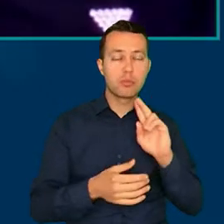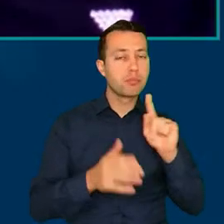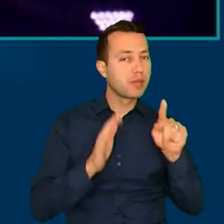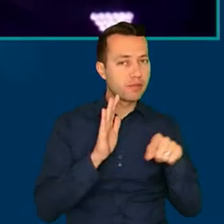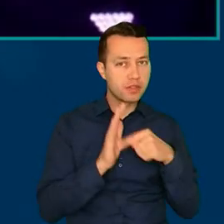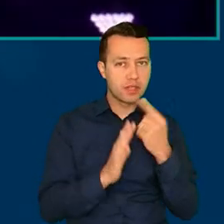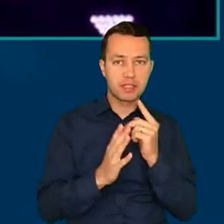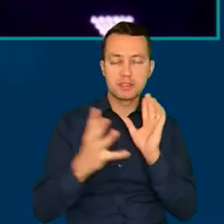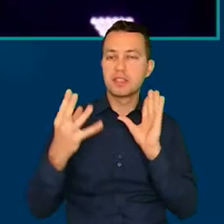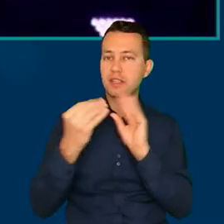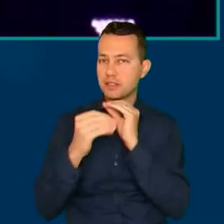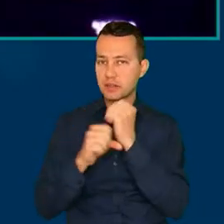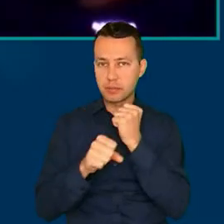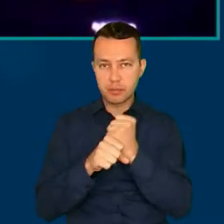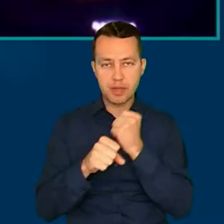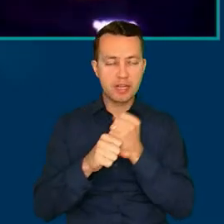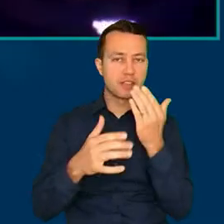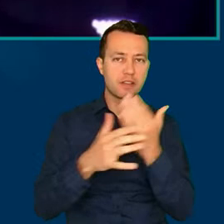that